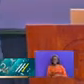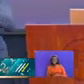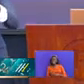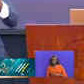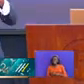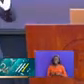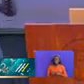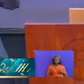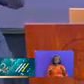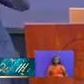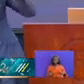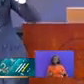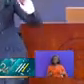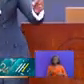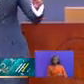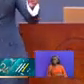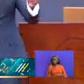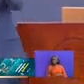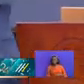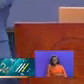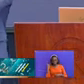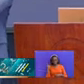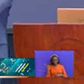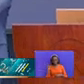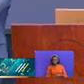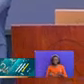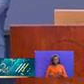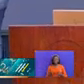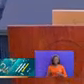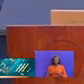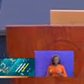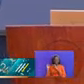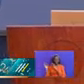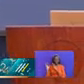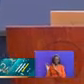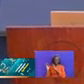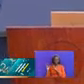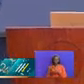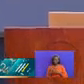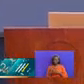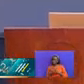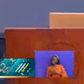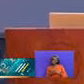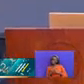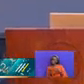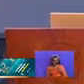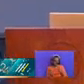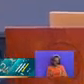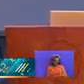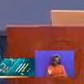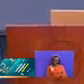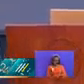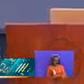authoritarian people that understand what they carry but the modernday